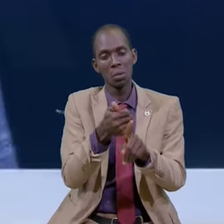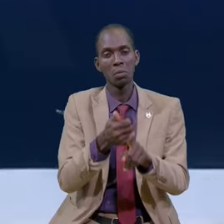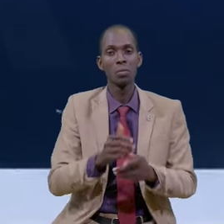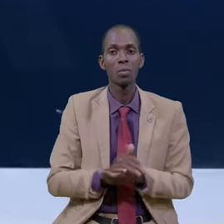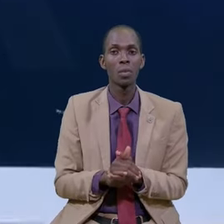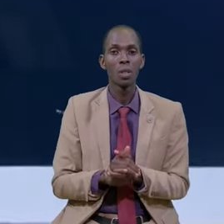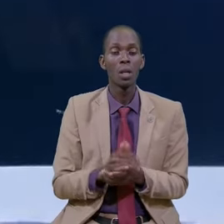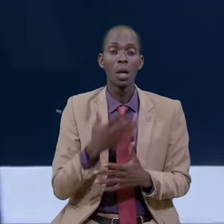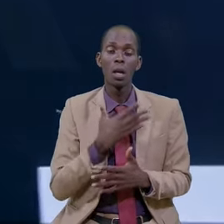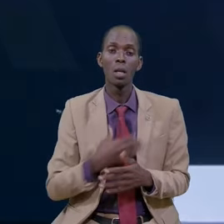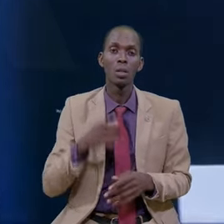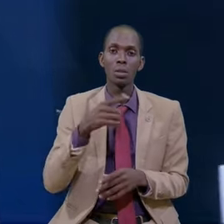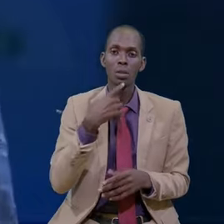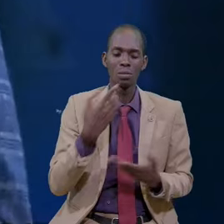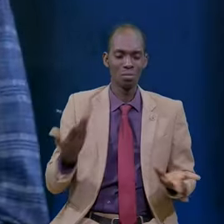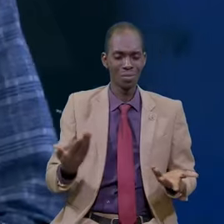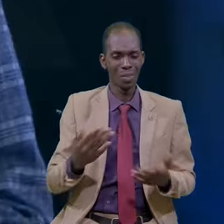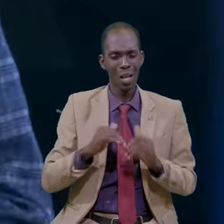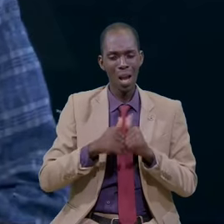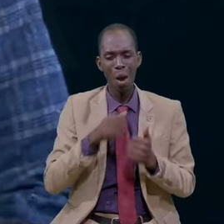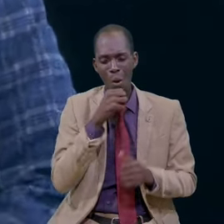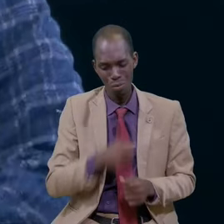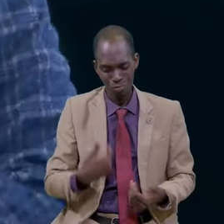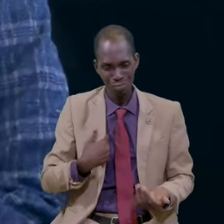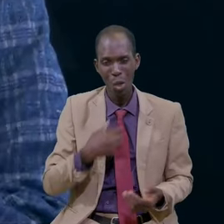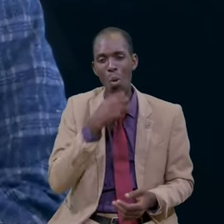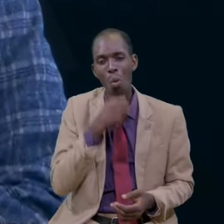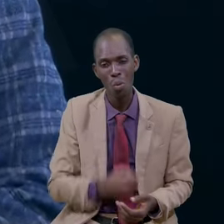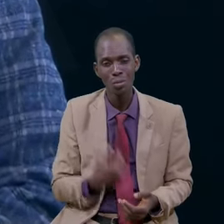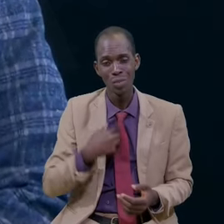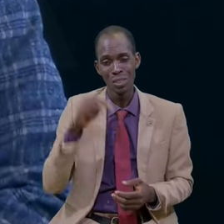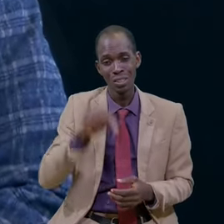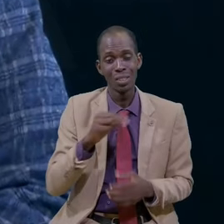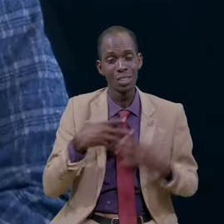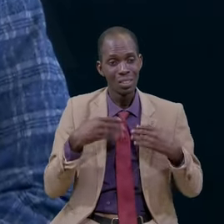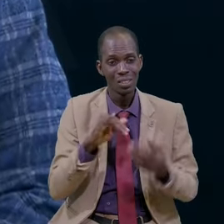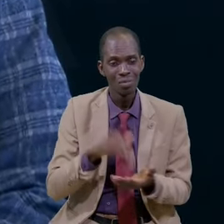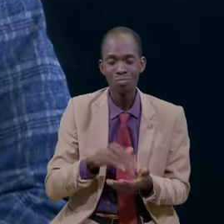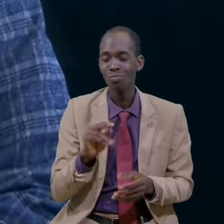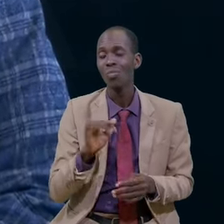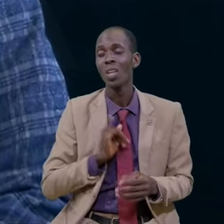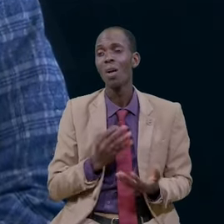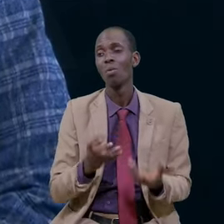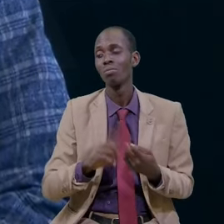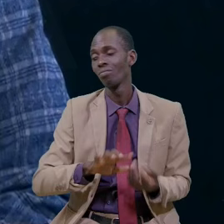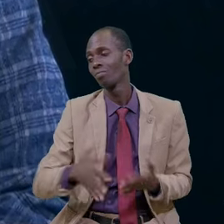healed how old am I now am I looking for healing I'm waiting for death